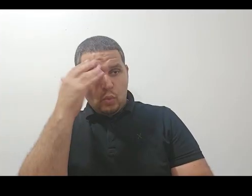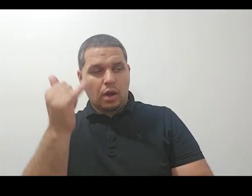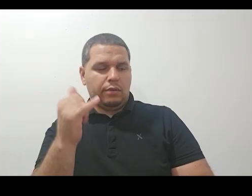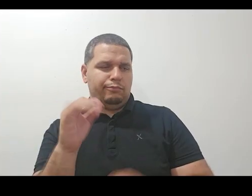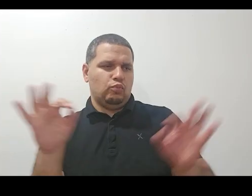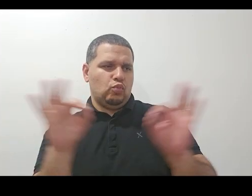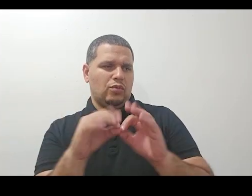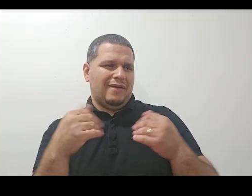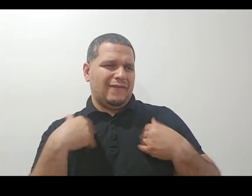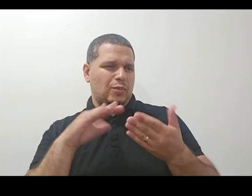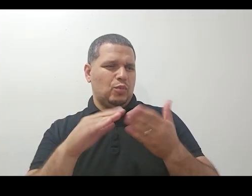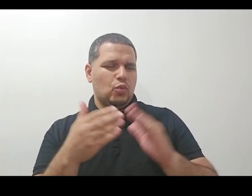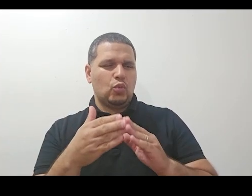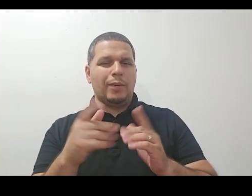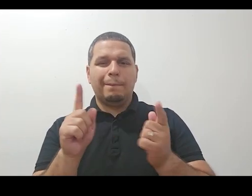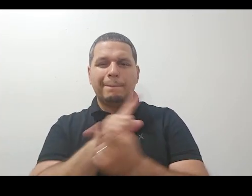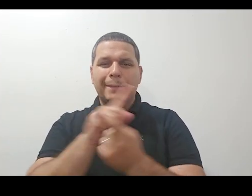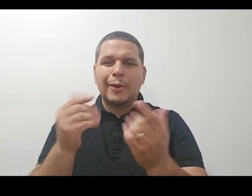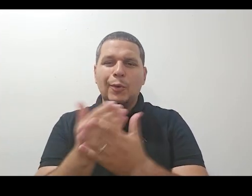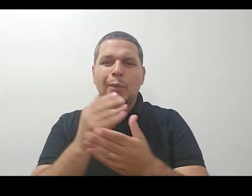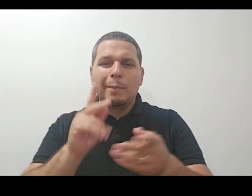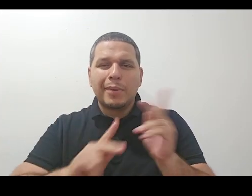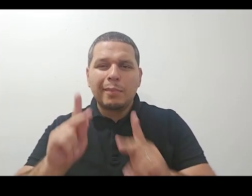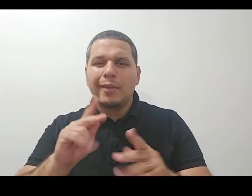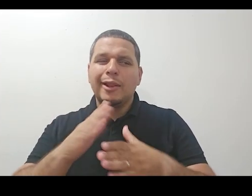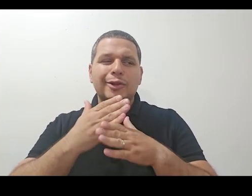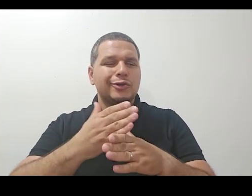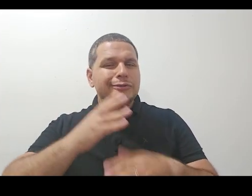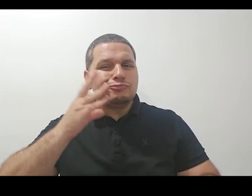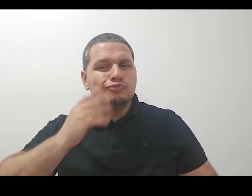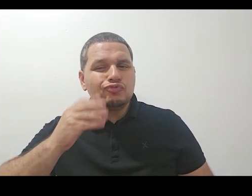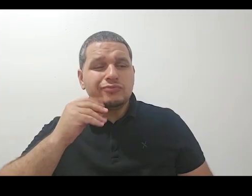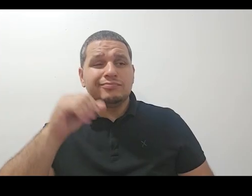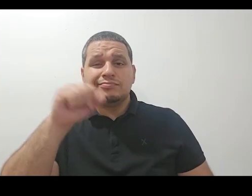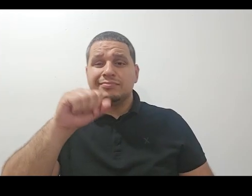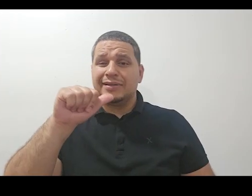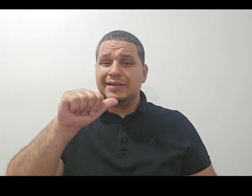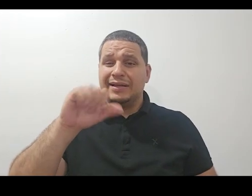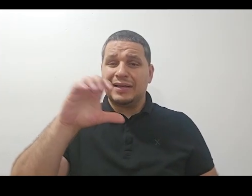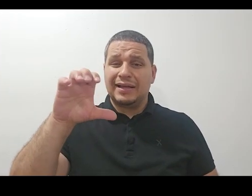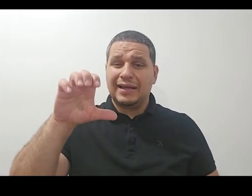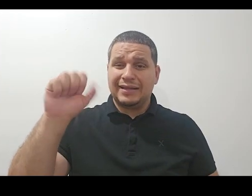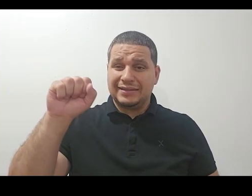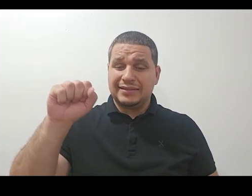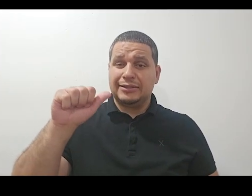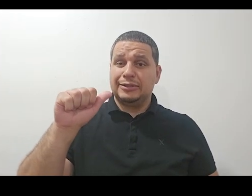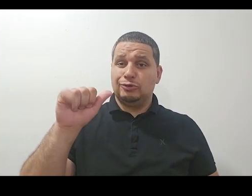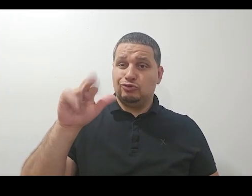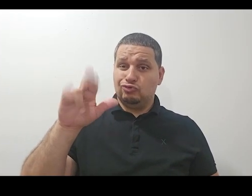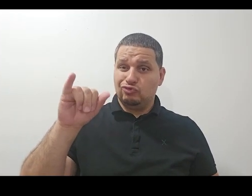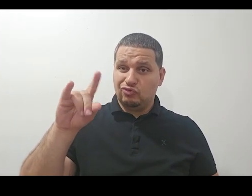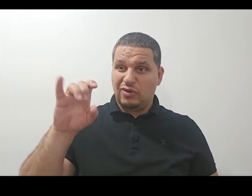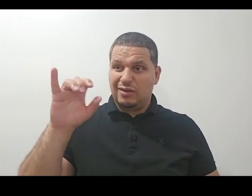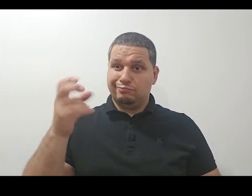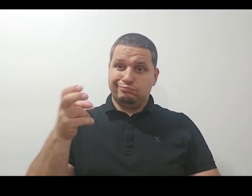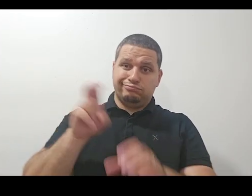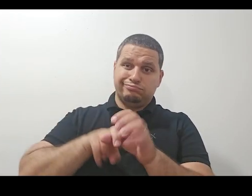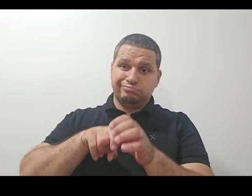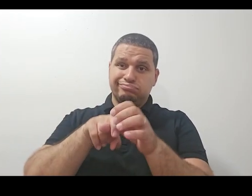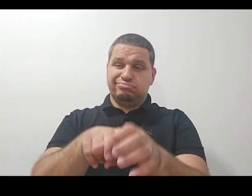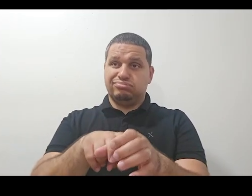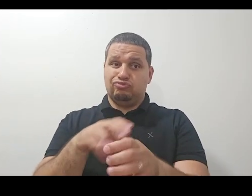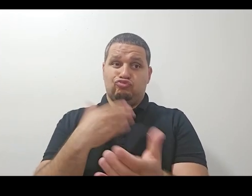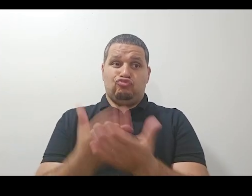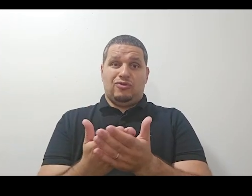community, to meet new people and share experiences, because yes, Accessoride is how I get here, and it's a